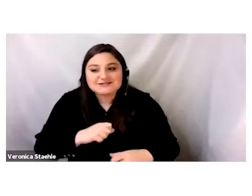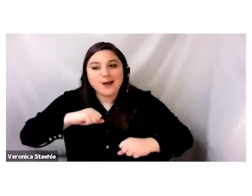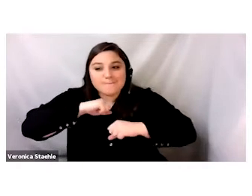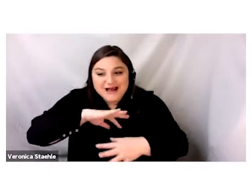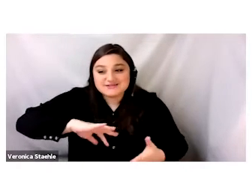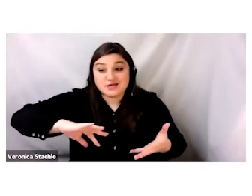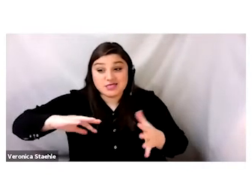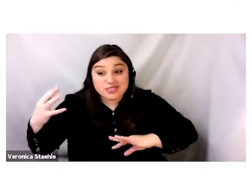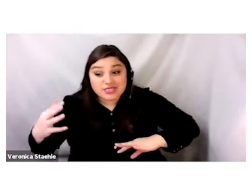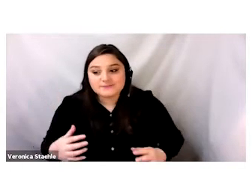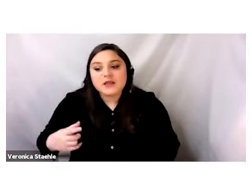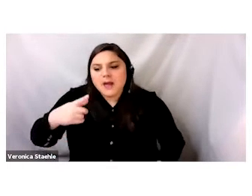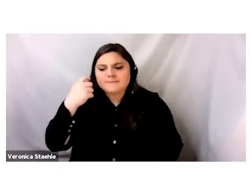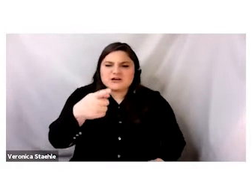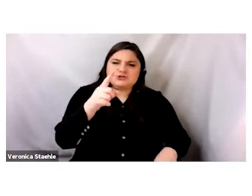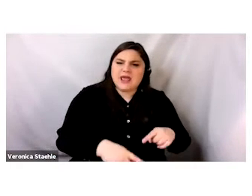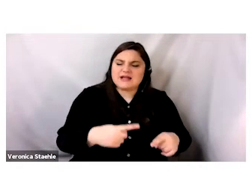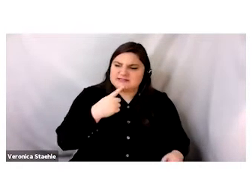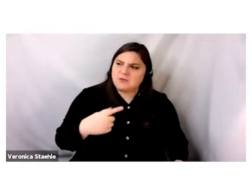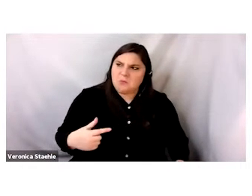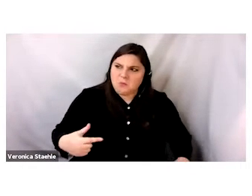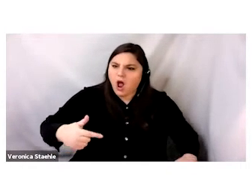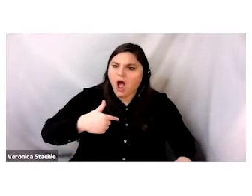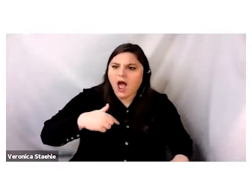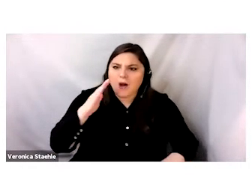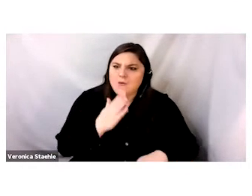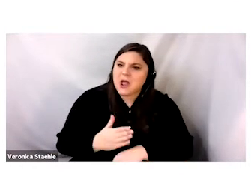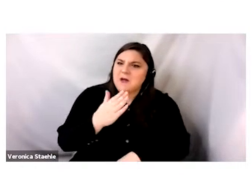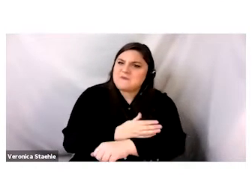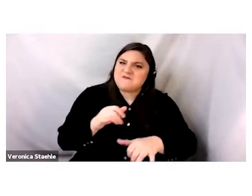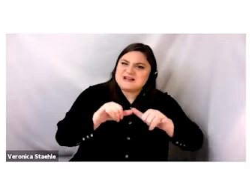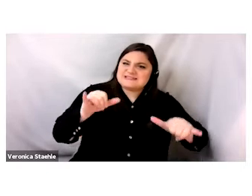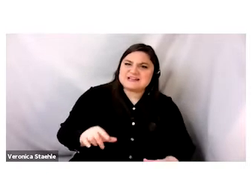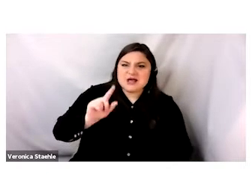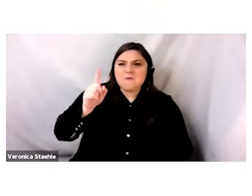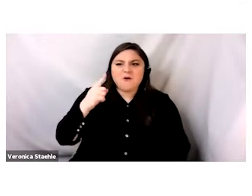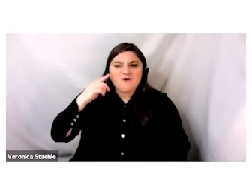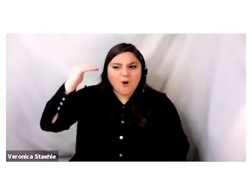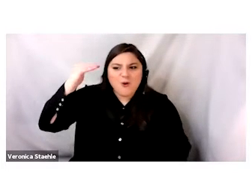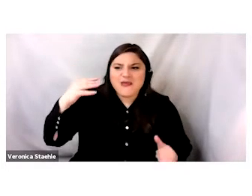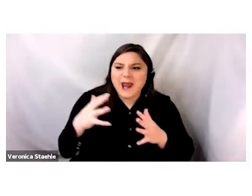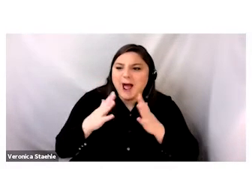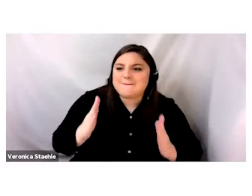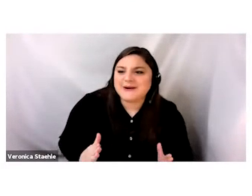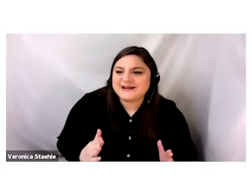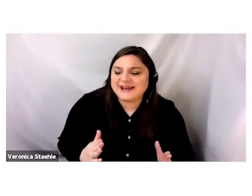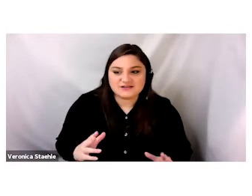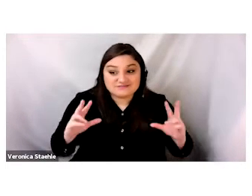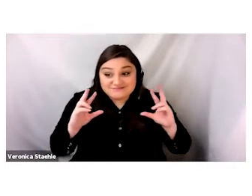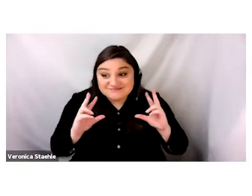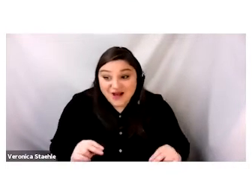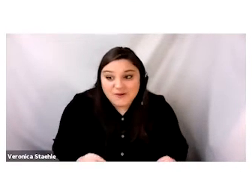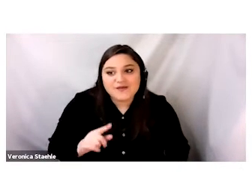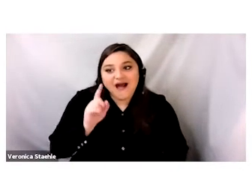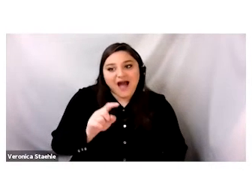to just say, I'm going to improve this system for Korean Americans, for example, and not also look at the